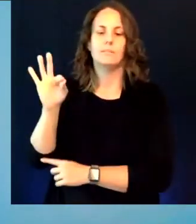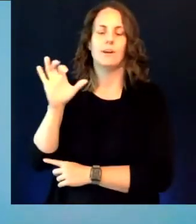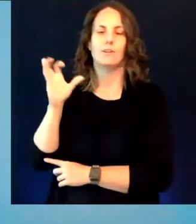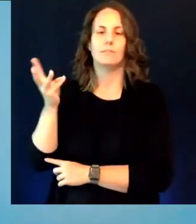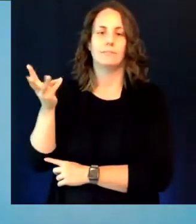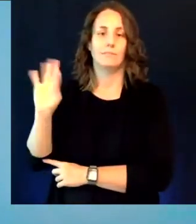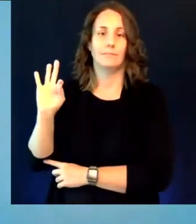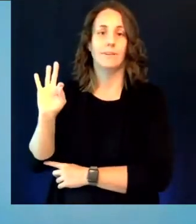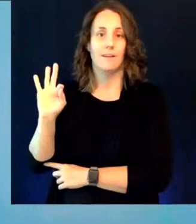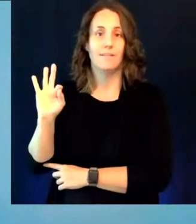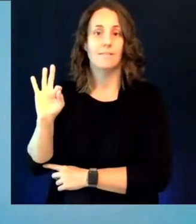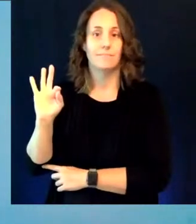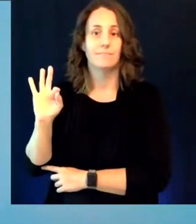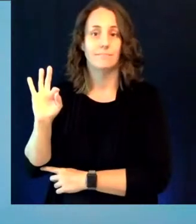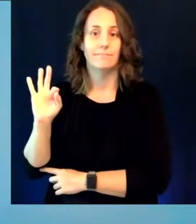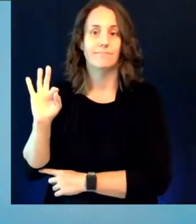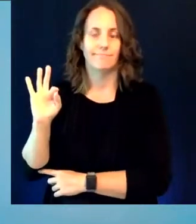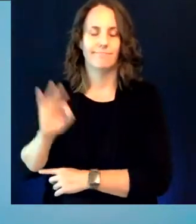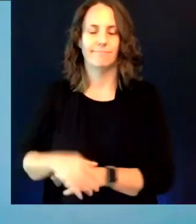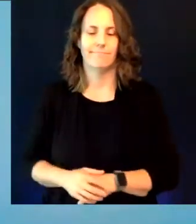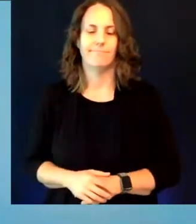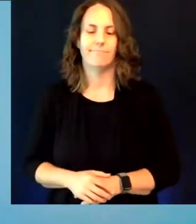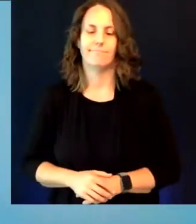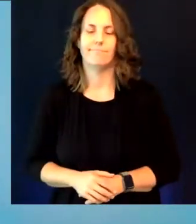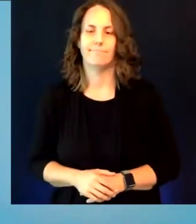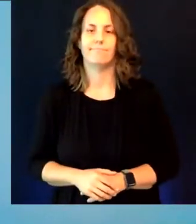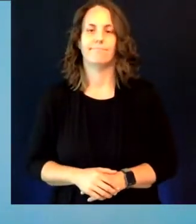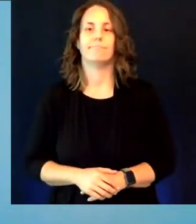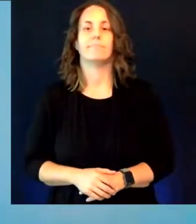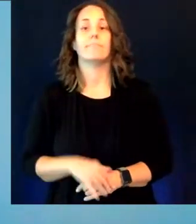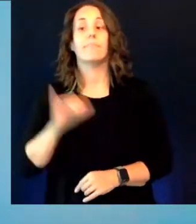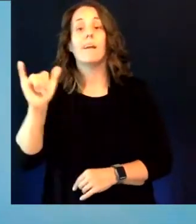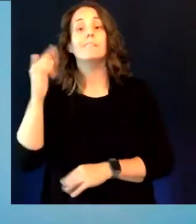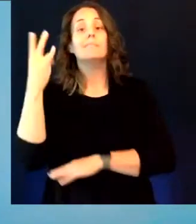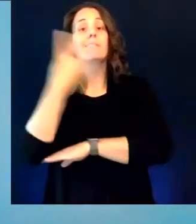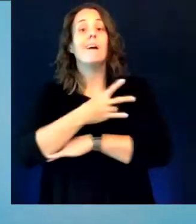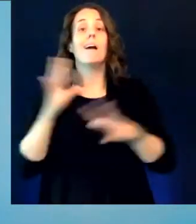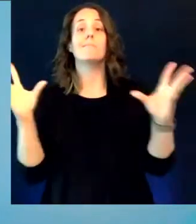642,969. The 7-day average of new confirmed cases is